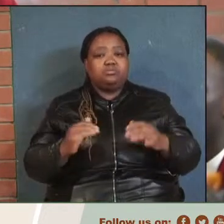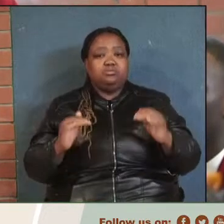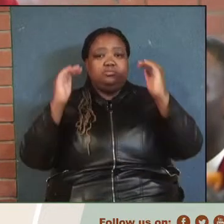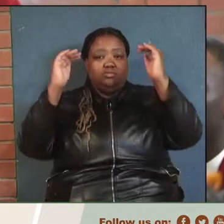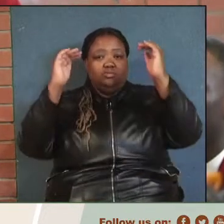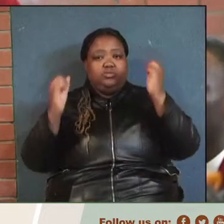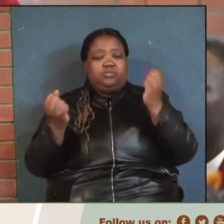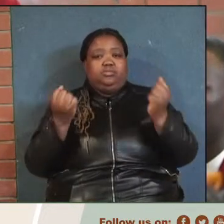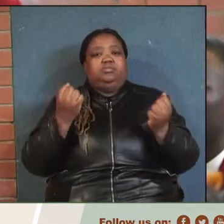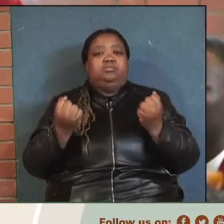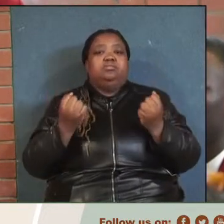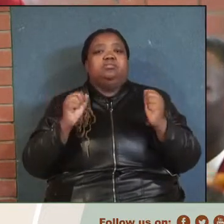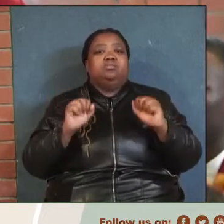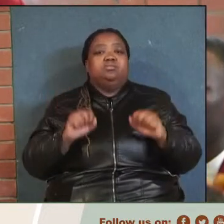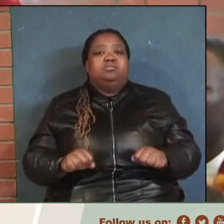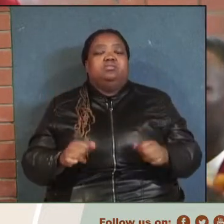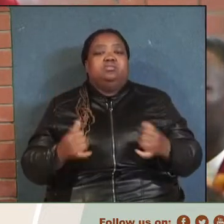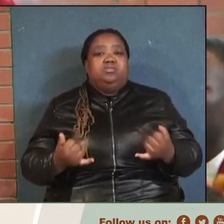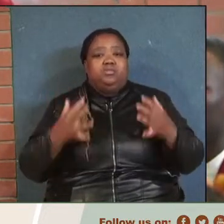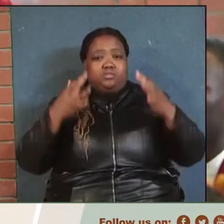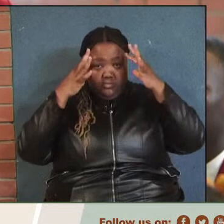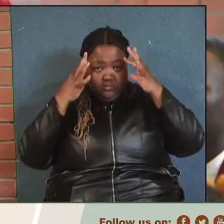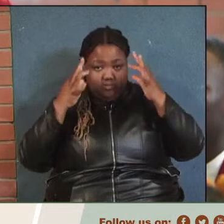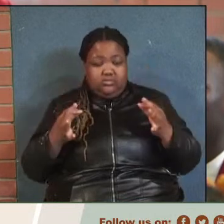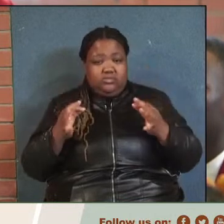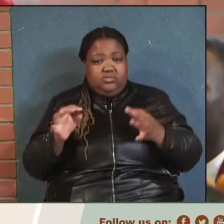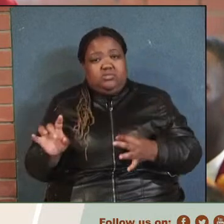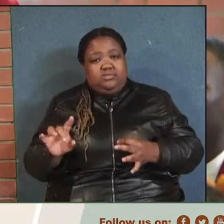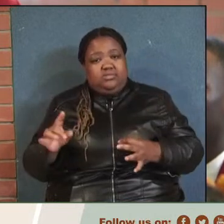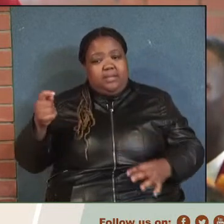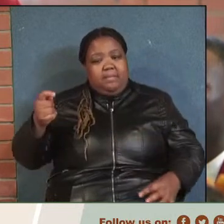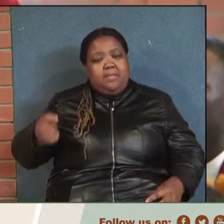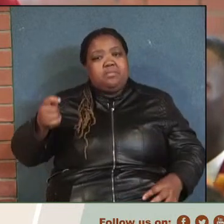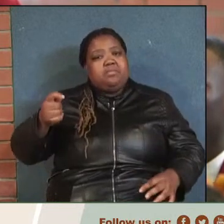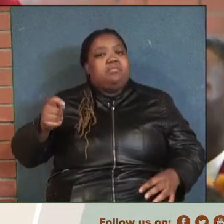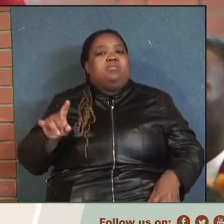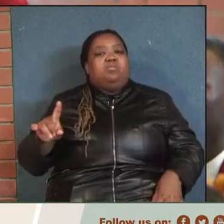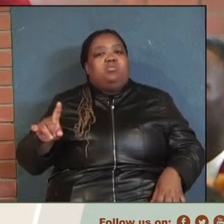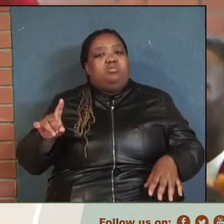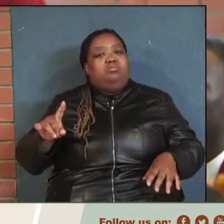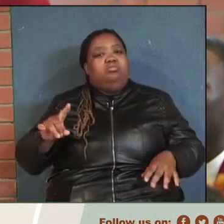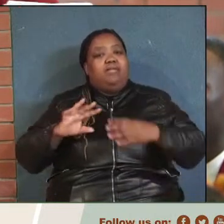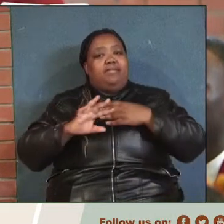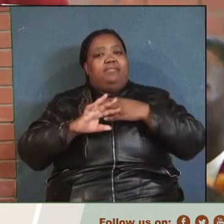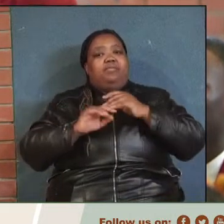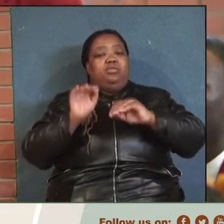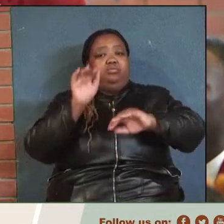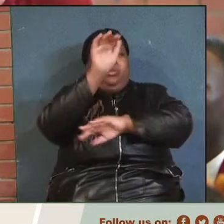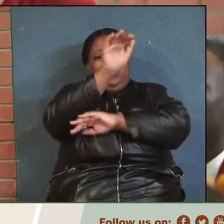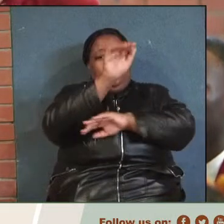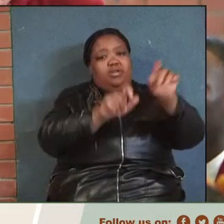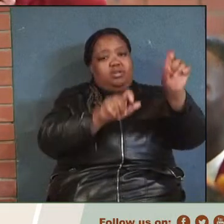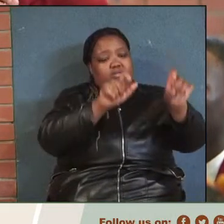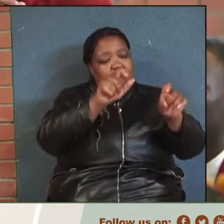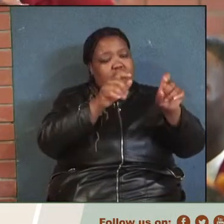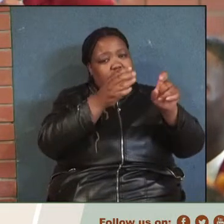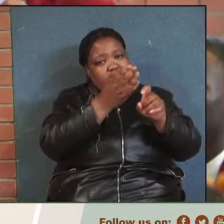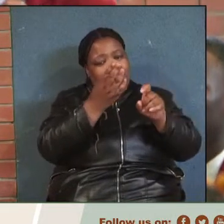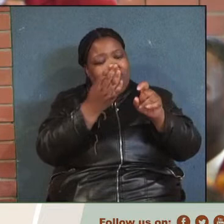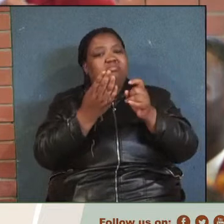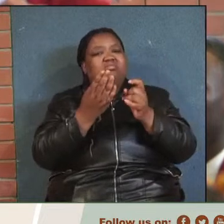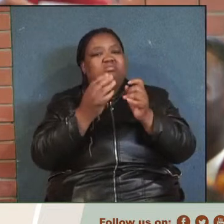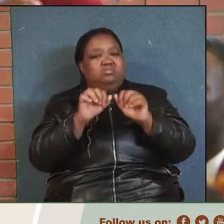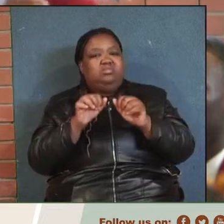a groundbreaking judgment affirming this extension of Section 28 to foreign nationals. Lastly, the admissions process is